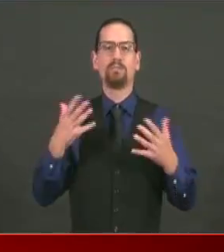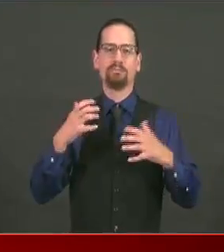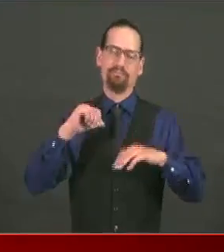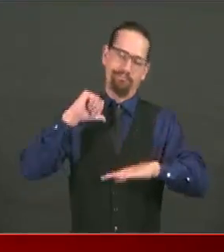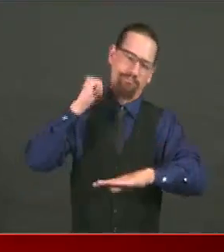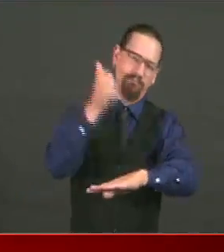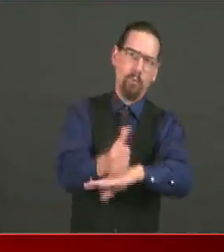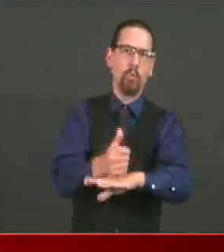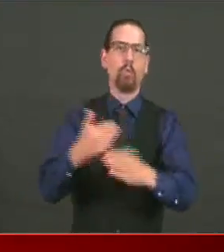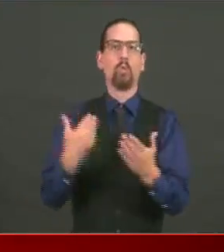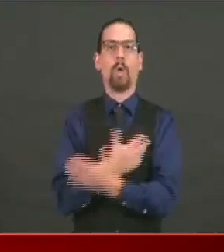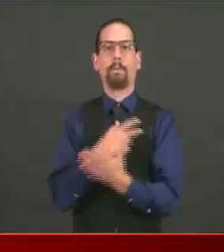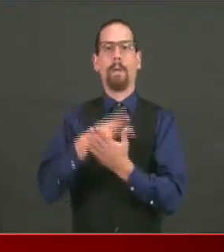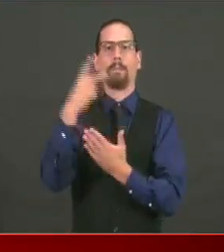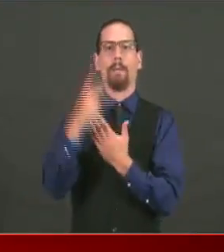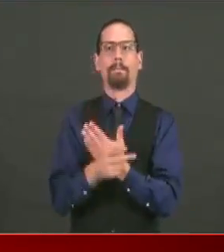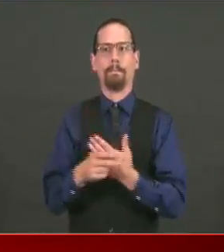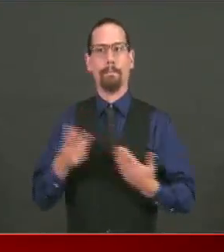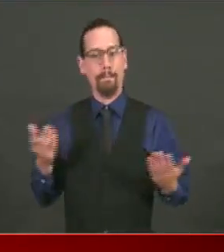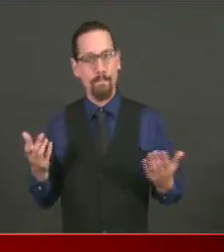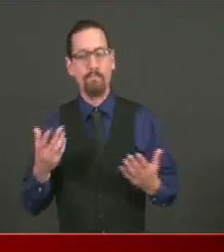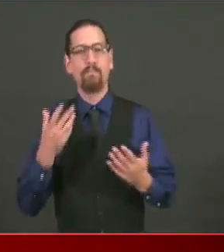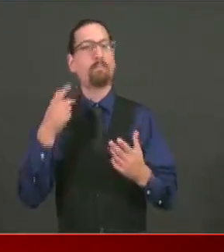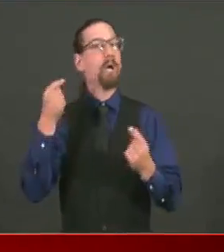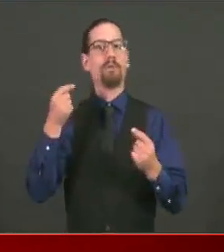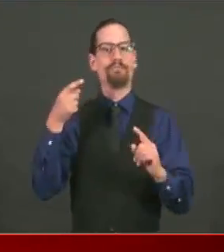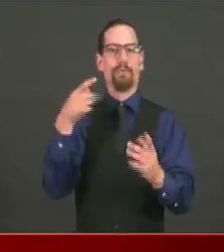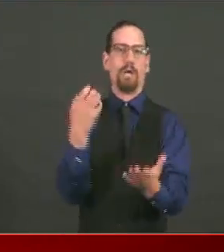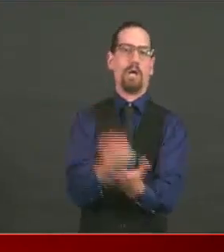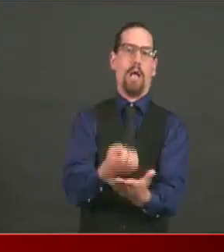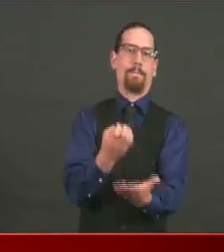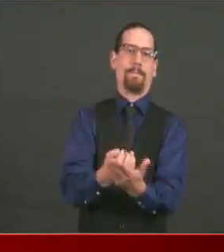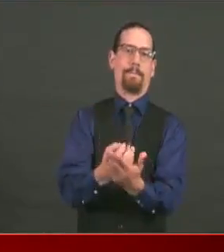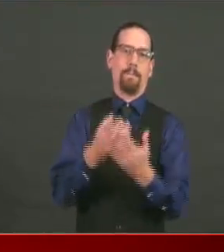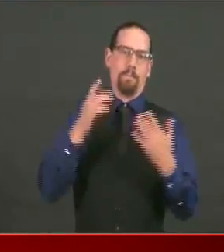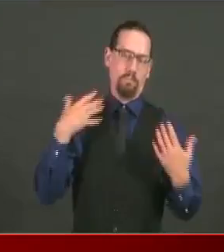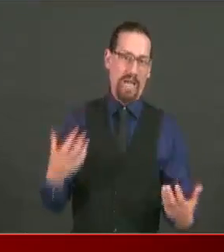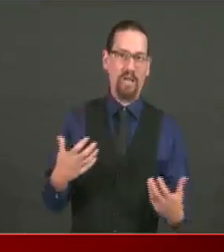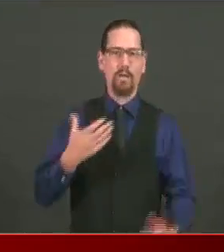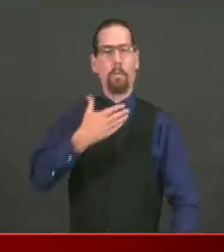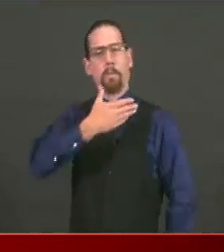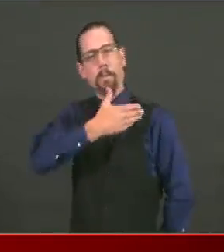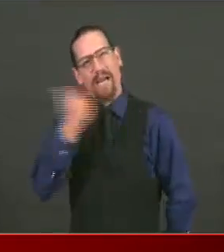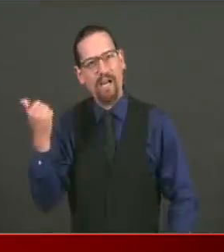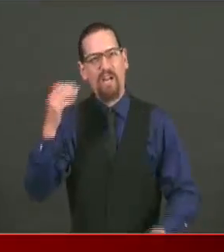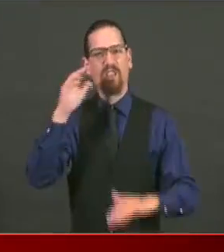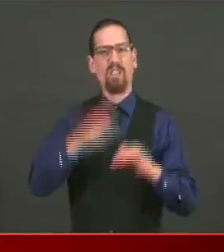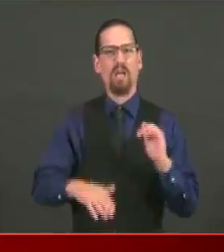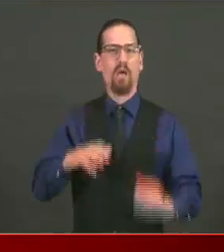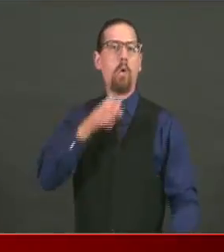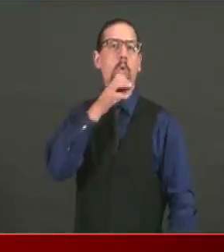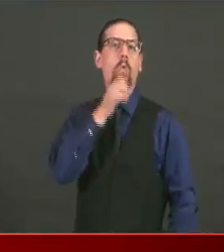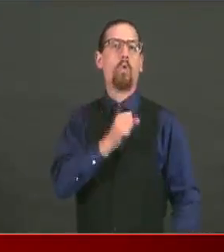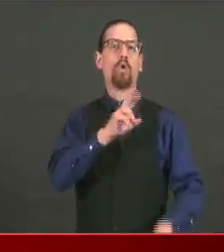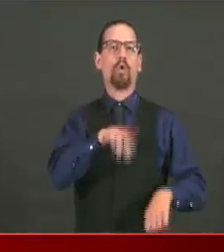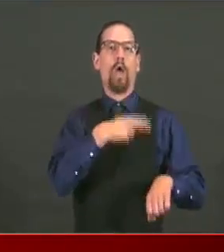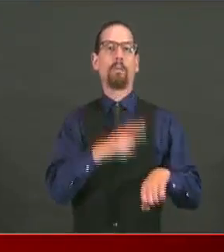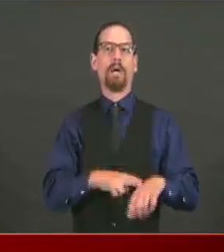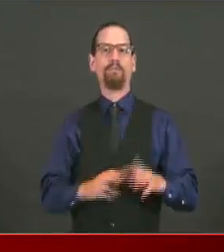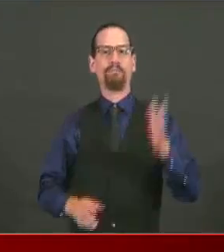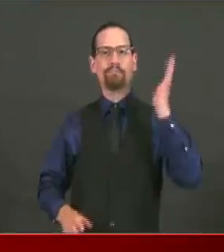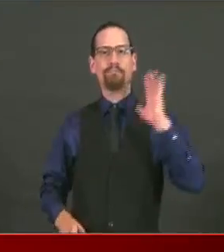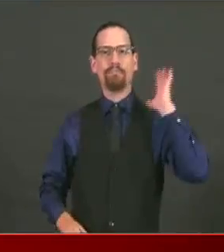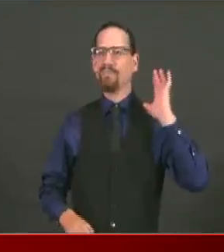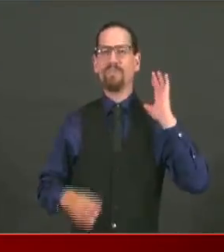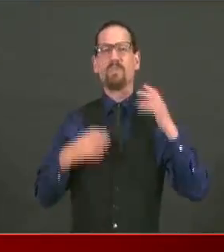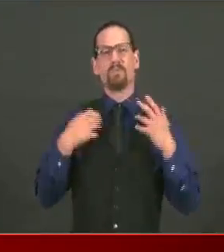let's aim to do better than the old normal. Let's be more innovative,